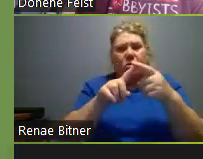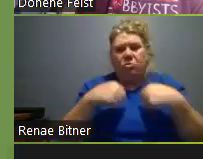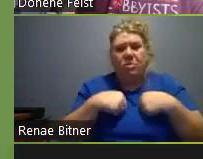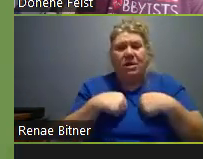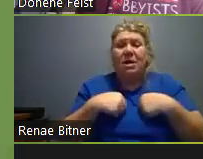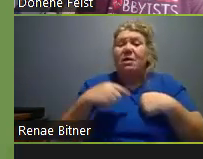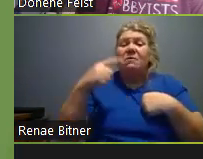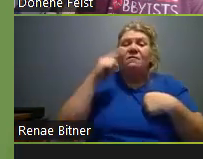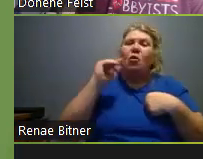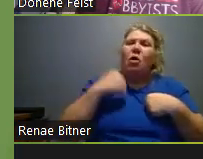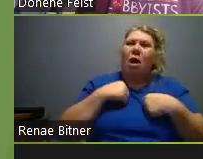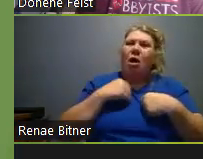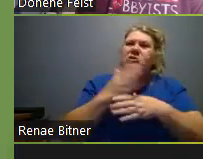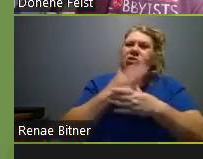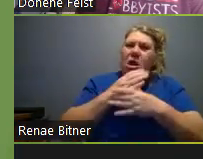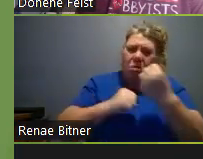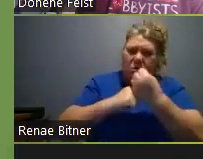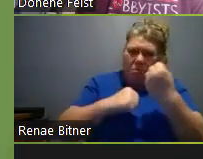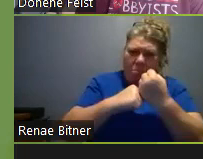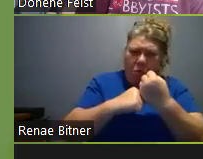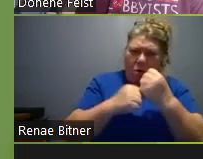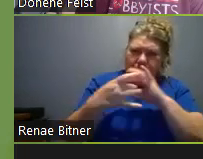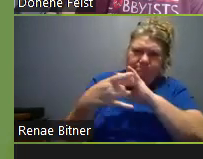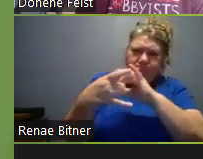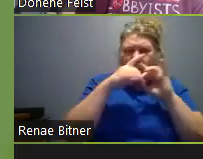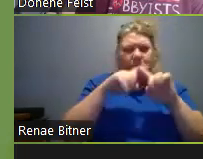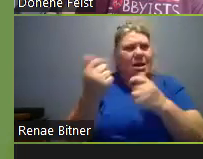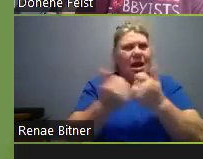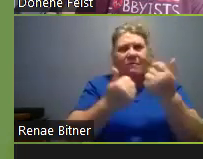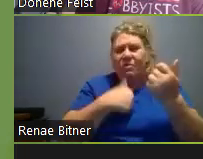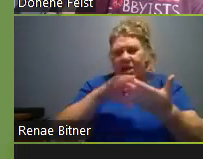for the camaraderie, but for everything that I learned from that.